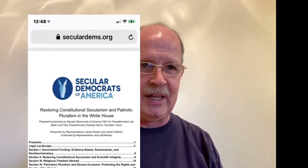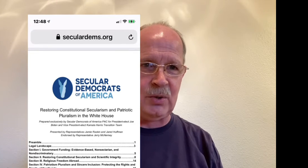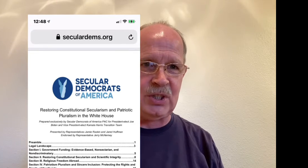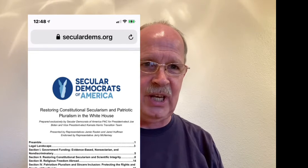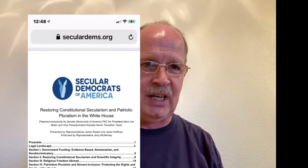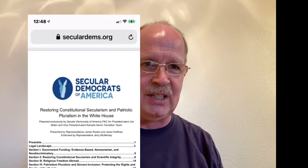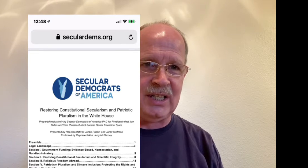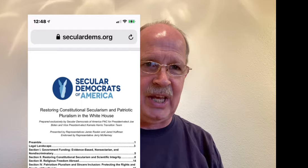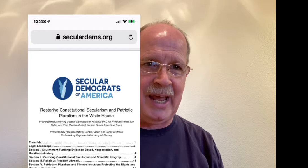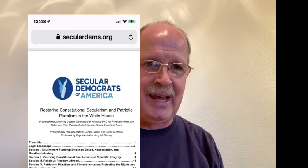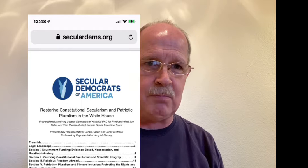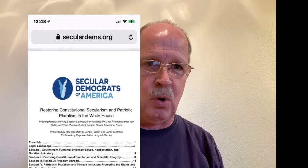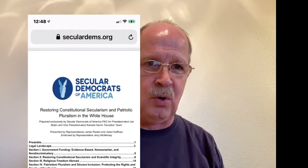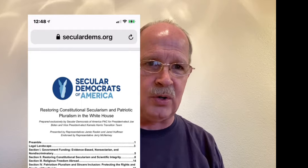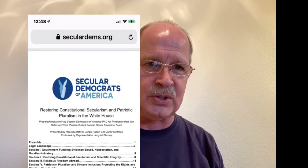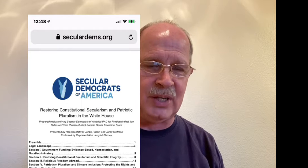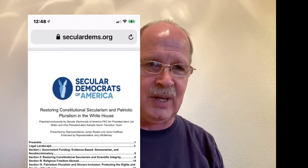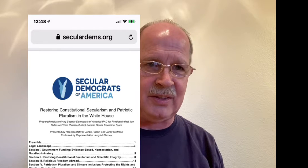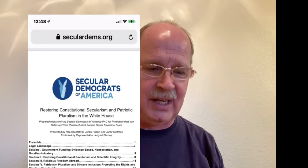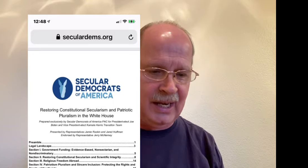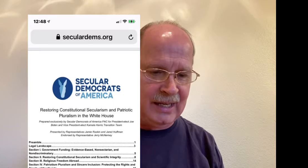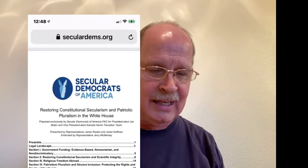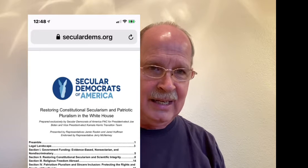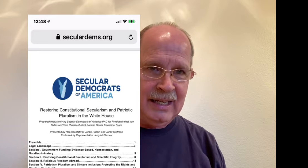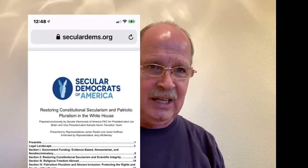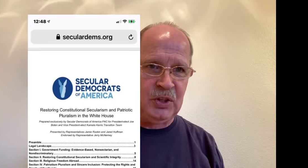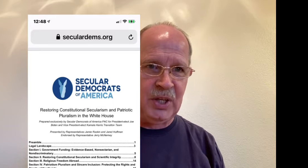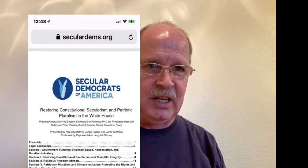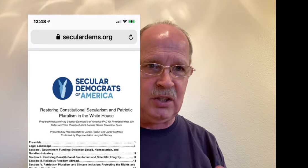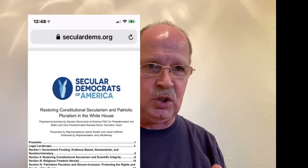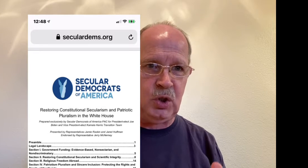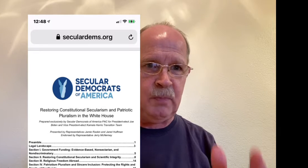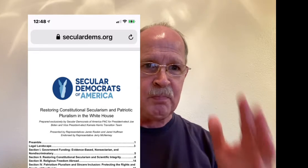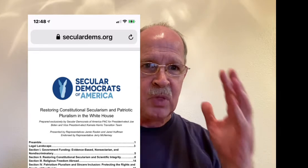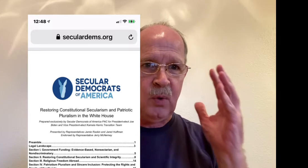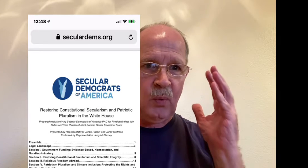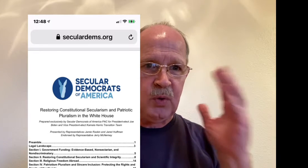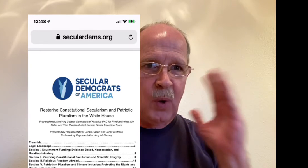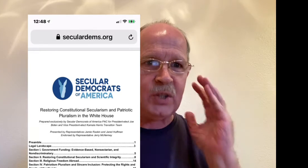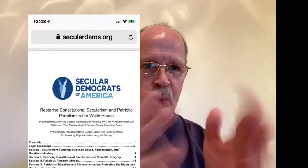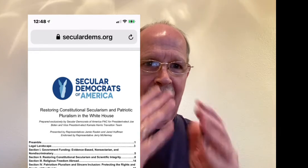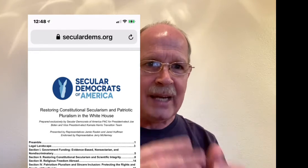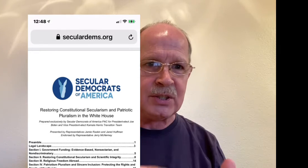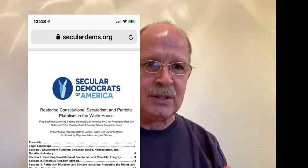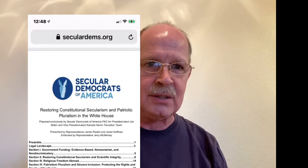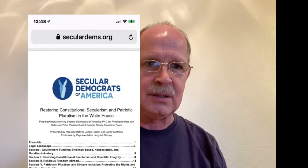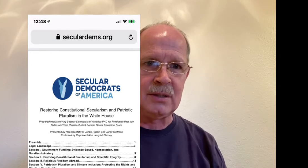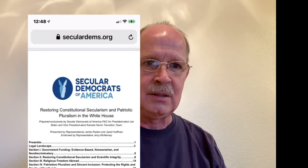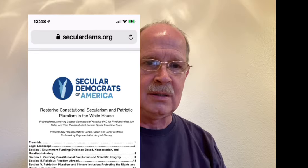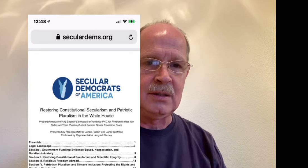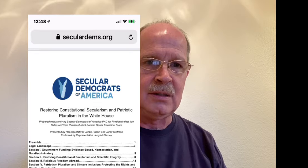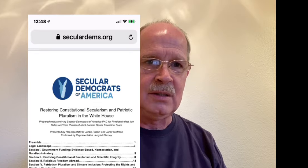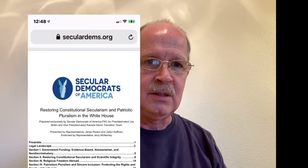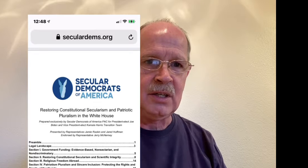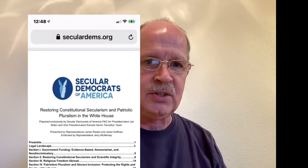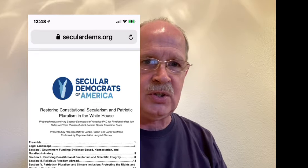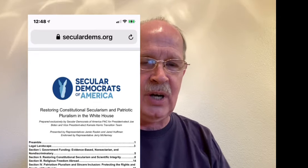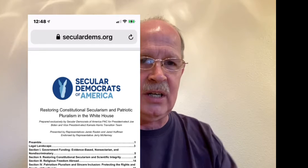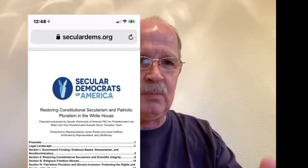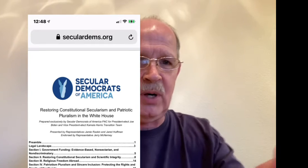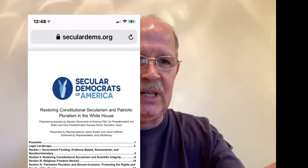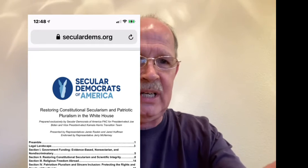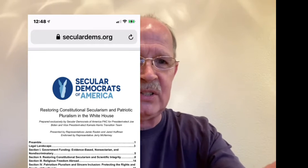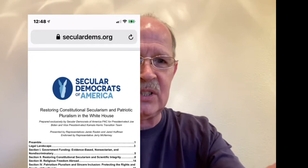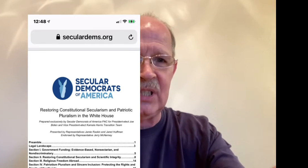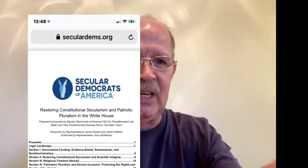They hate Christianity. They hate morals. They hate anything to do with what's right. Because they're trying